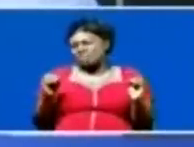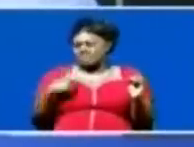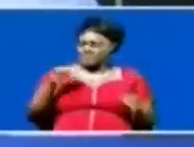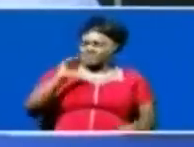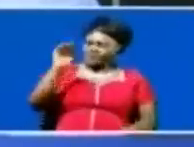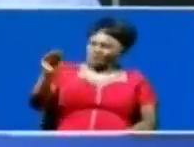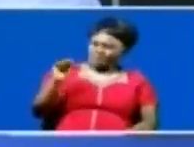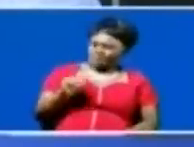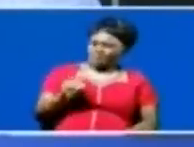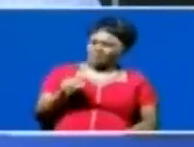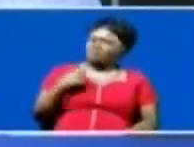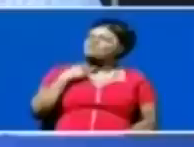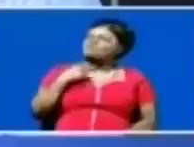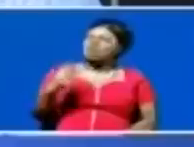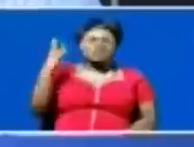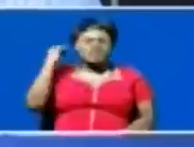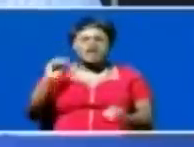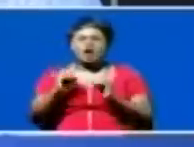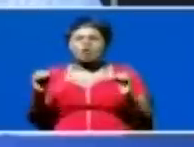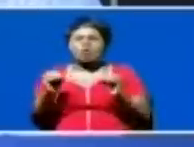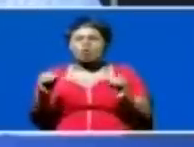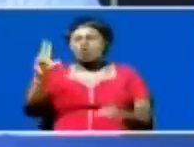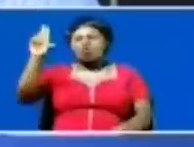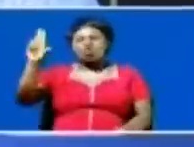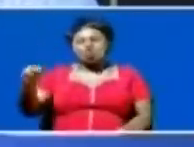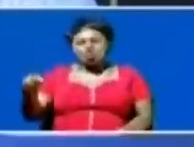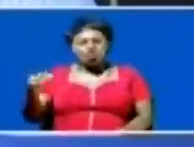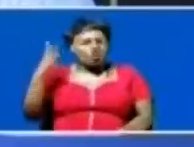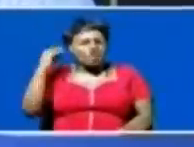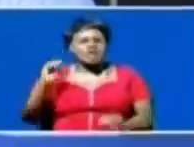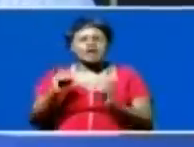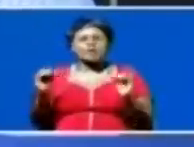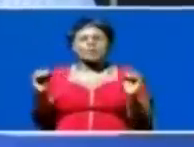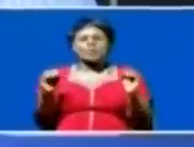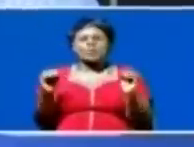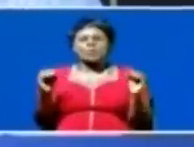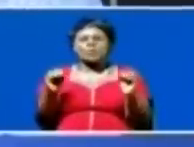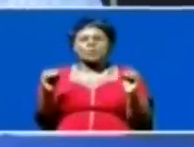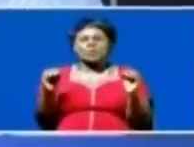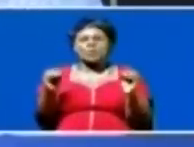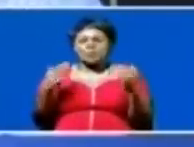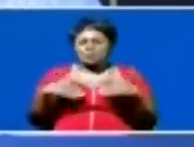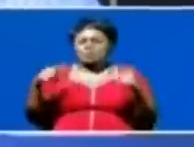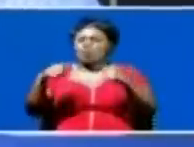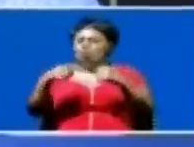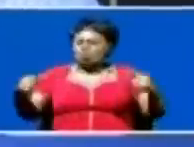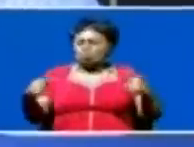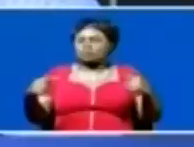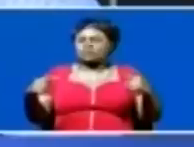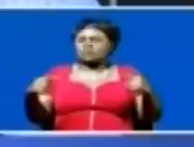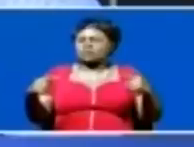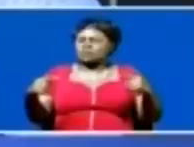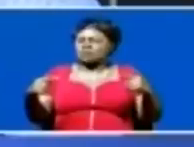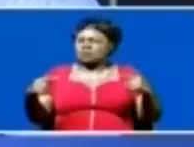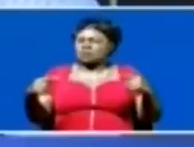the question, why were your voices not heard, the team Nays, the team Mwananchi, as you're calling yourselves, those who are opposing the memorandum? Why is